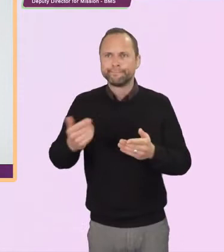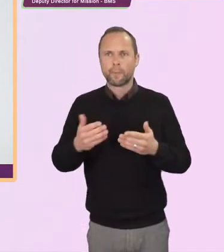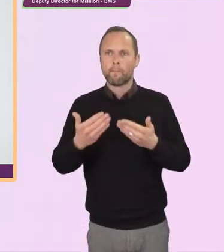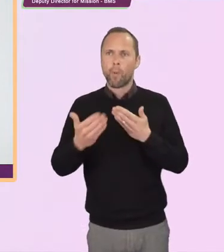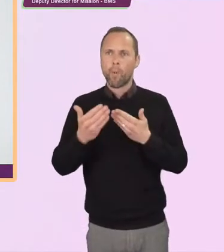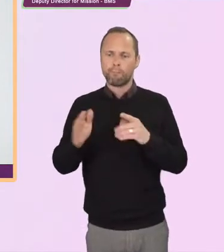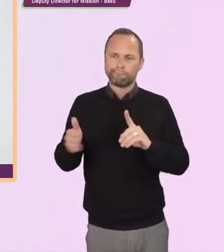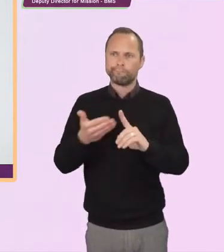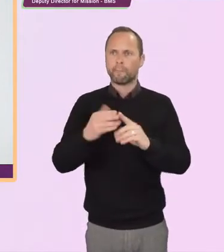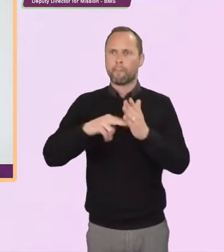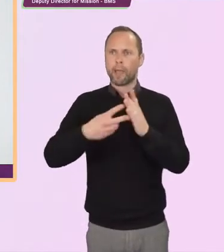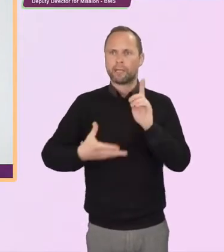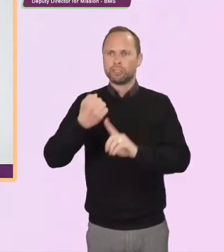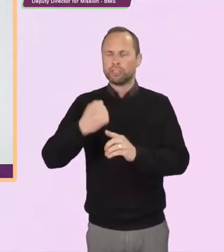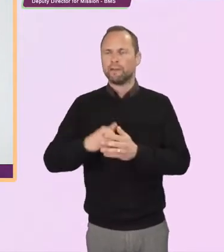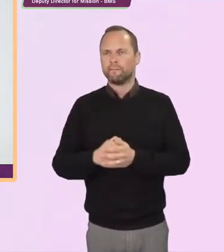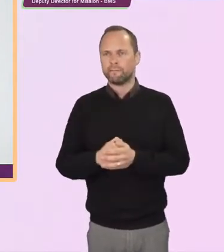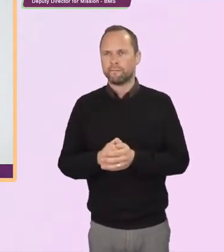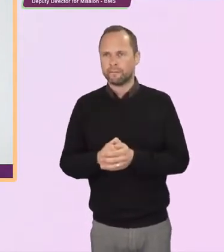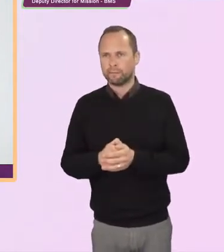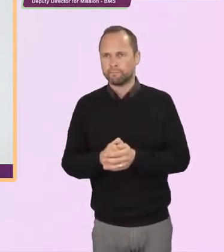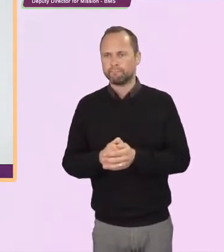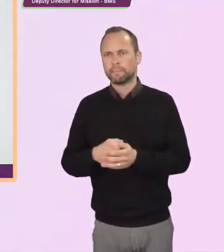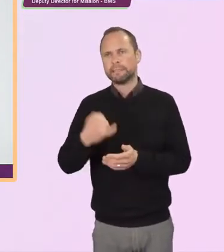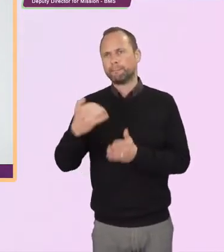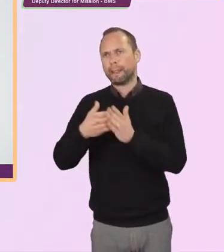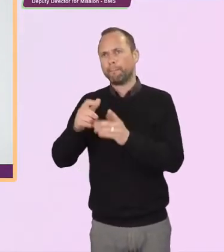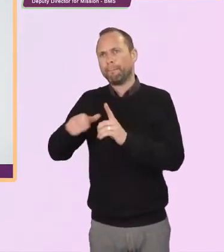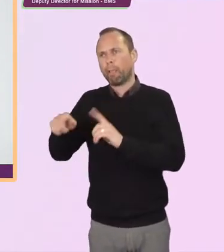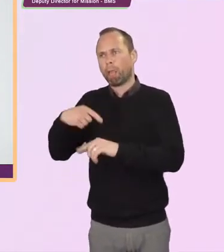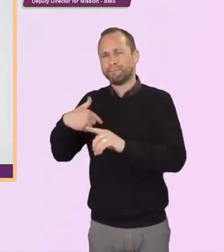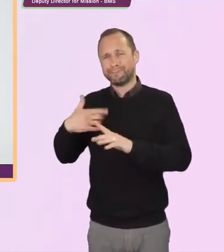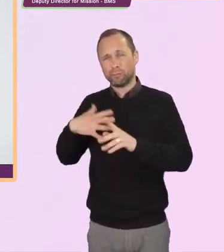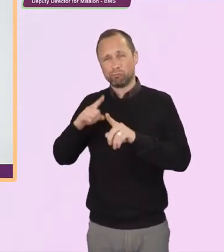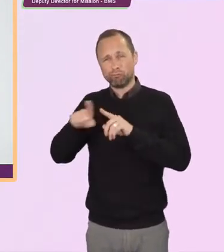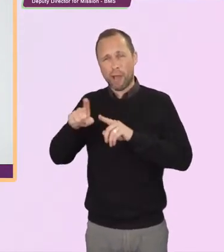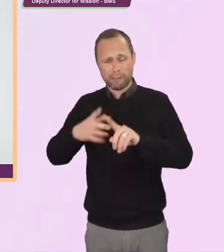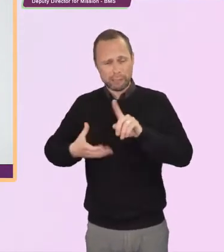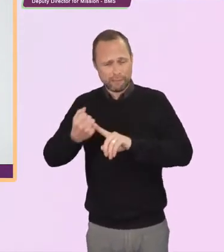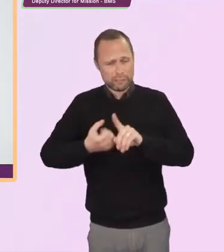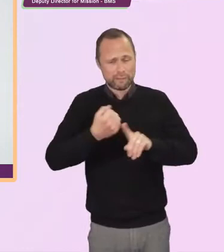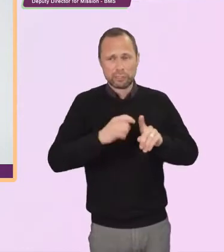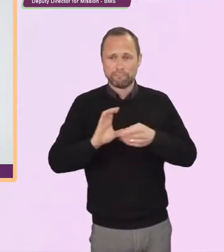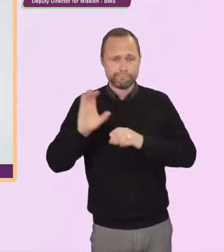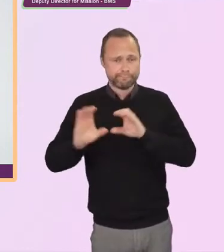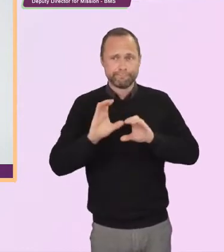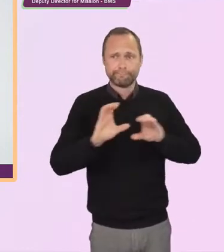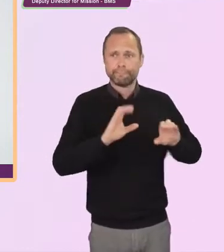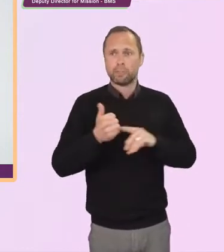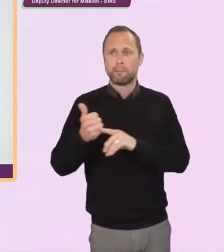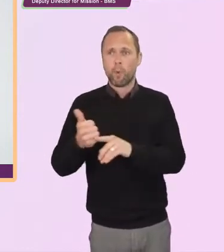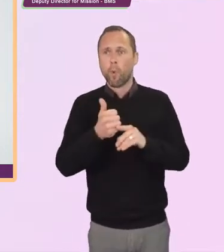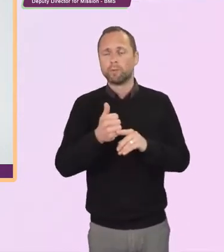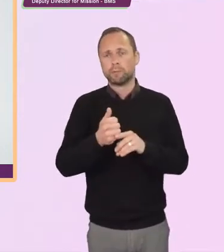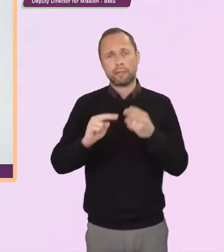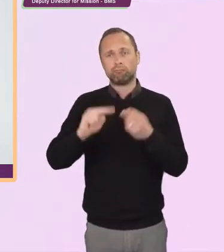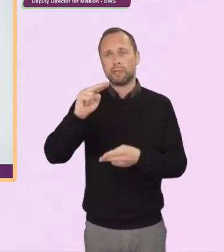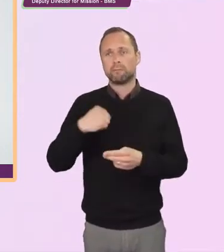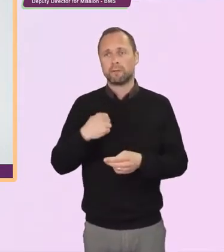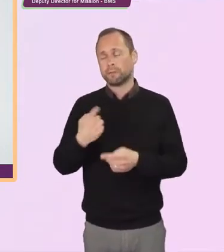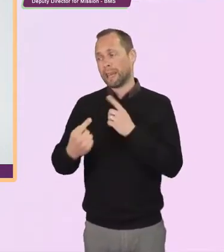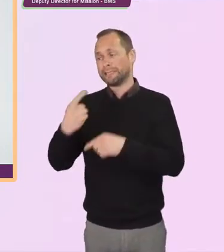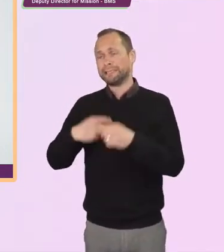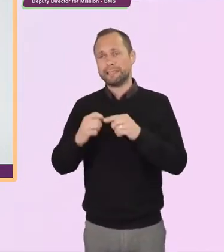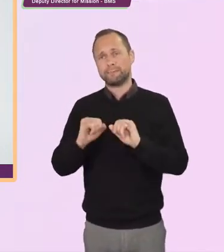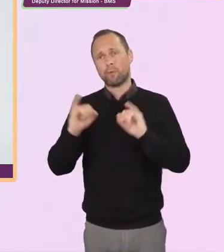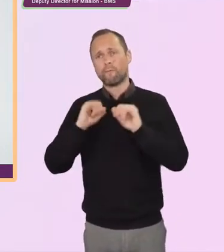about 60,000 people actually by January 2020. Obviously, last year was a terrible year in terms of the